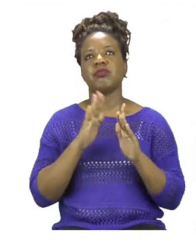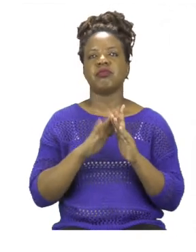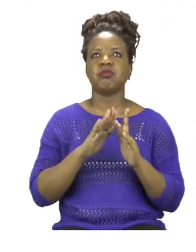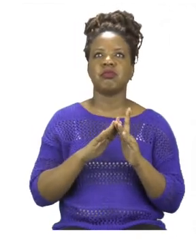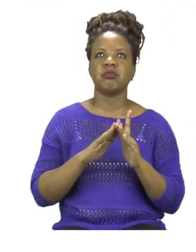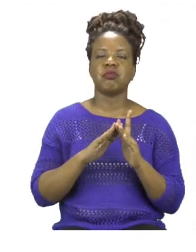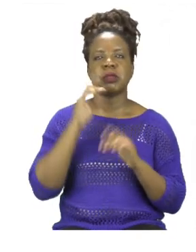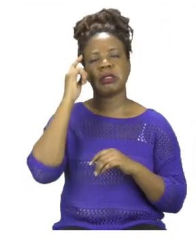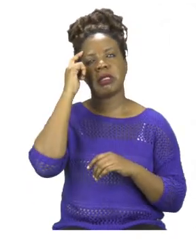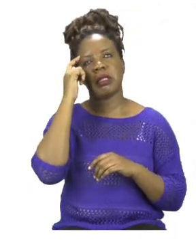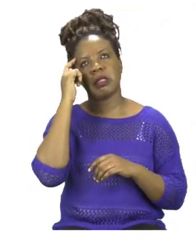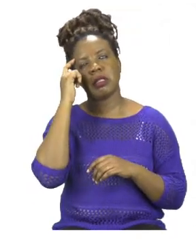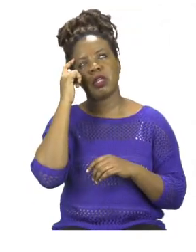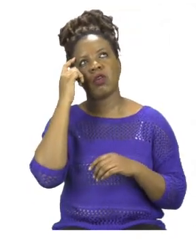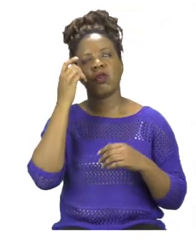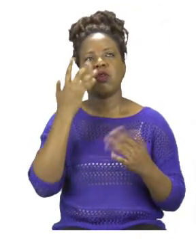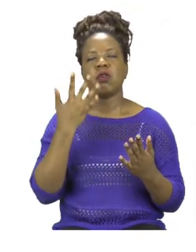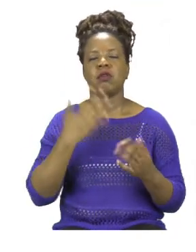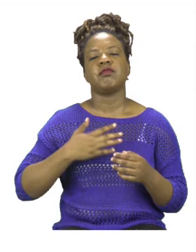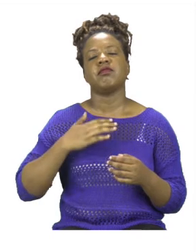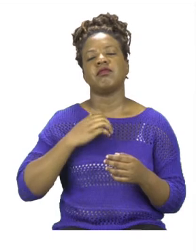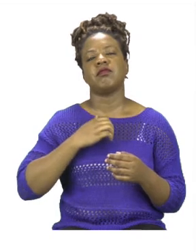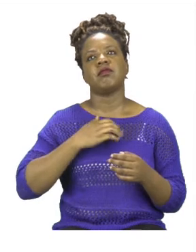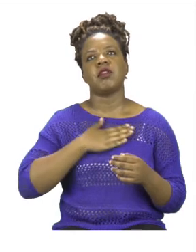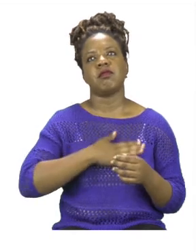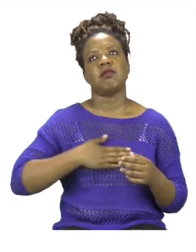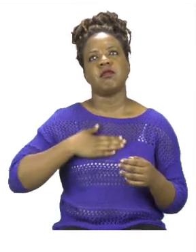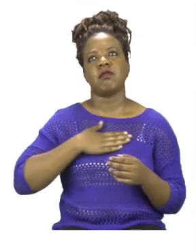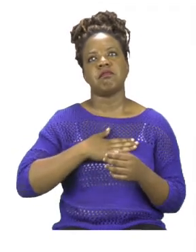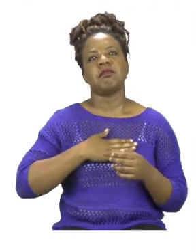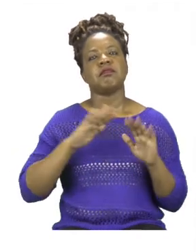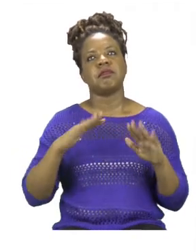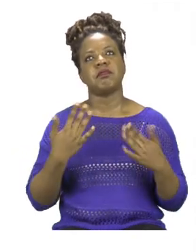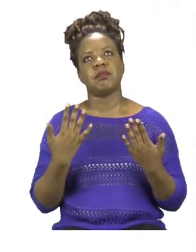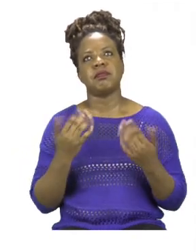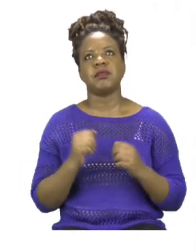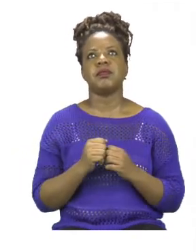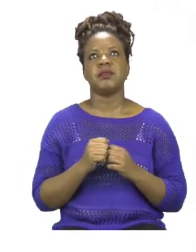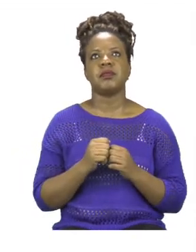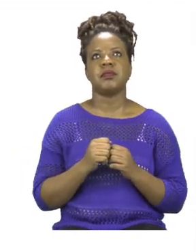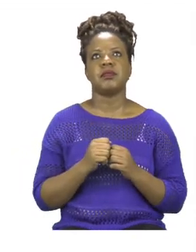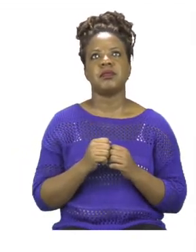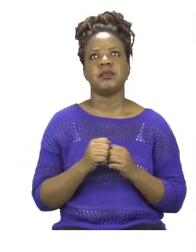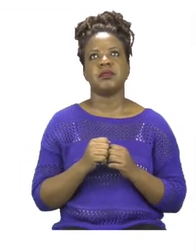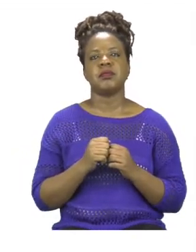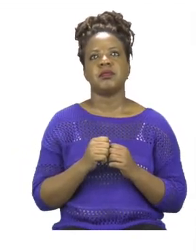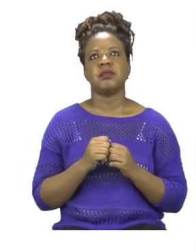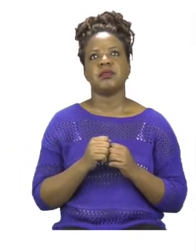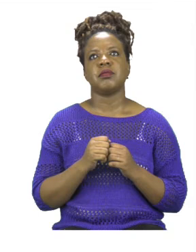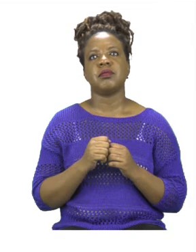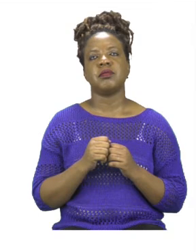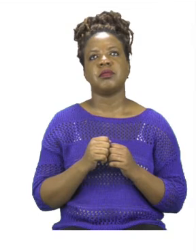a speech bubble. When we write it down, we want to know exactly what that person said, and so